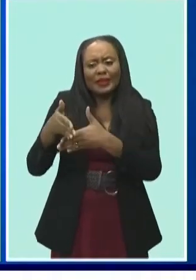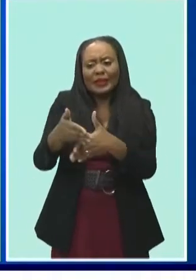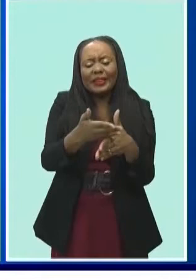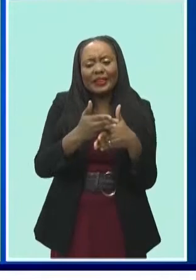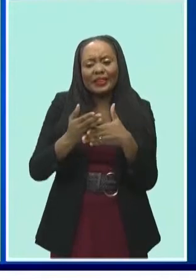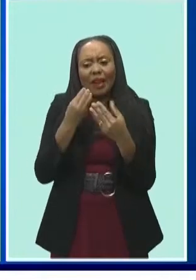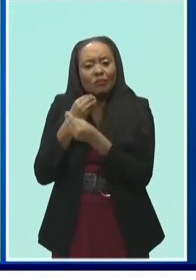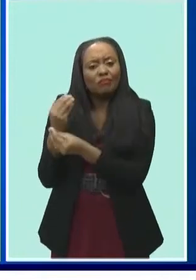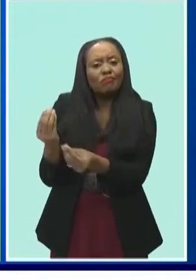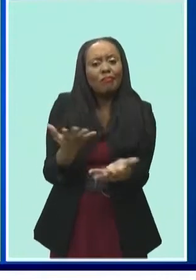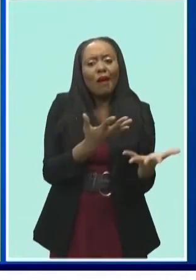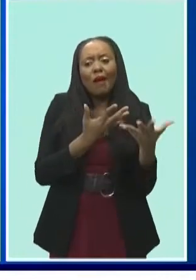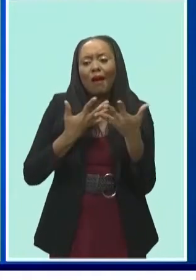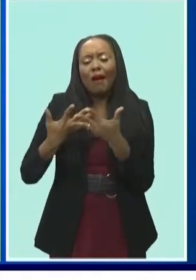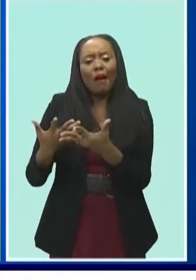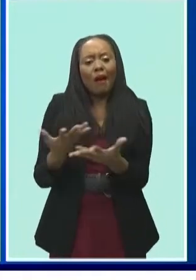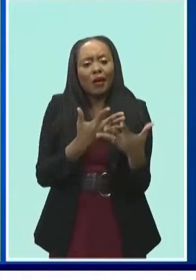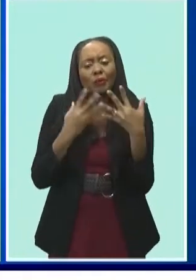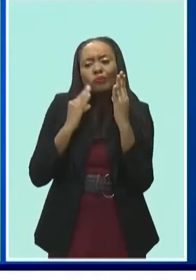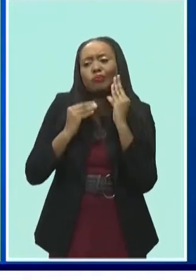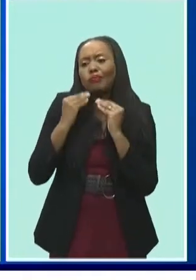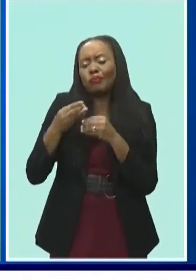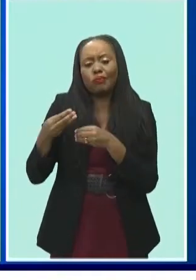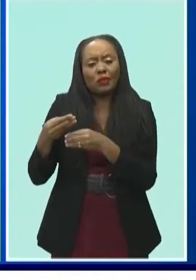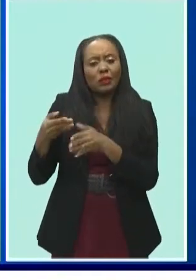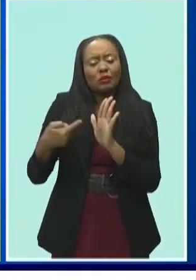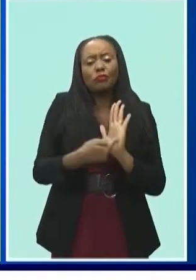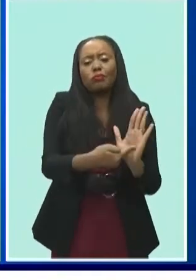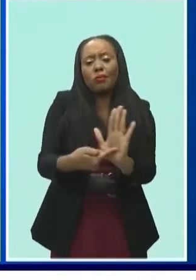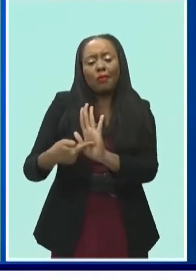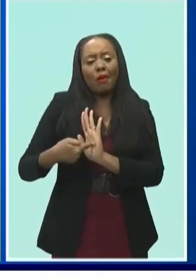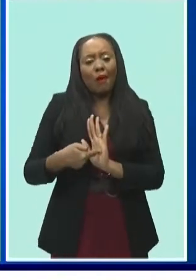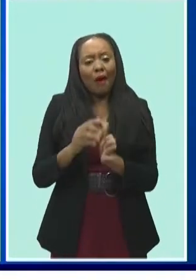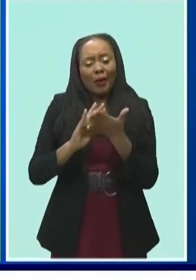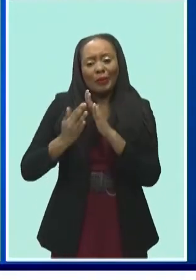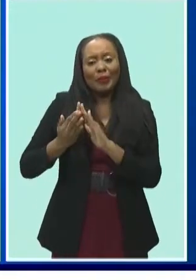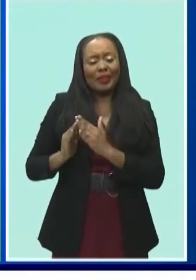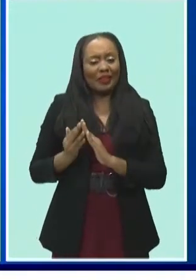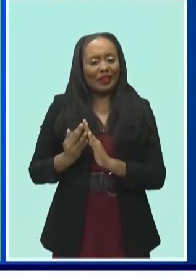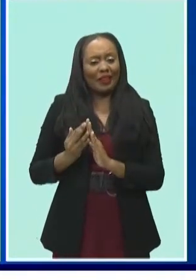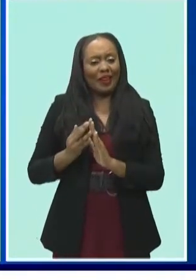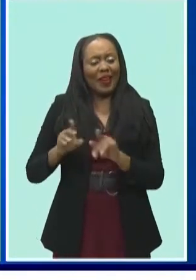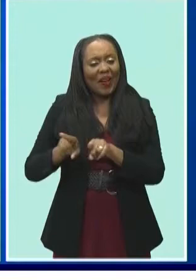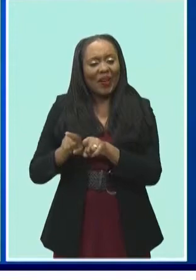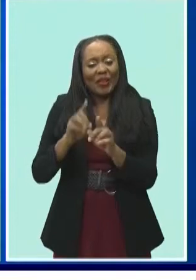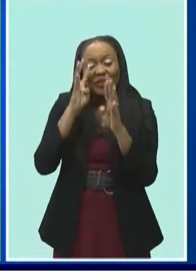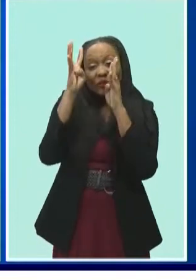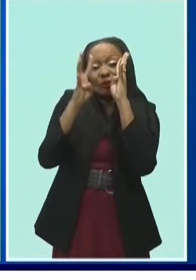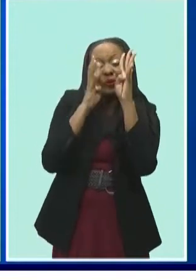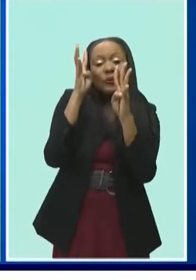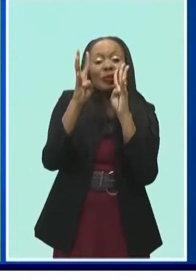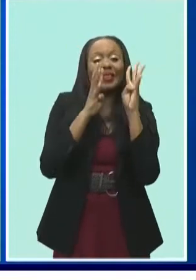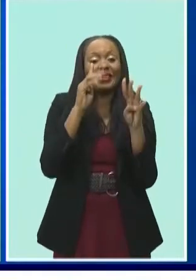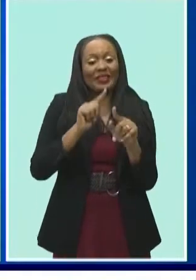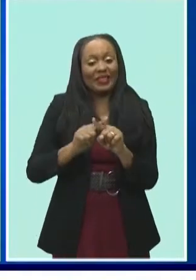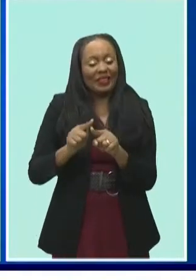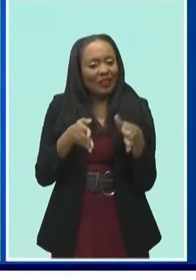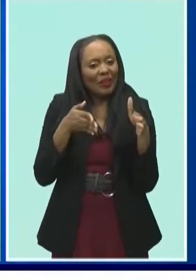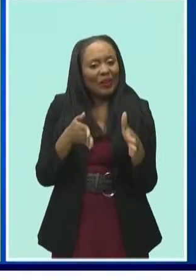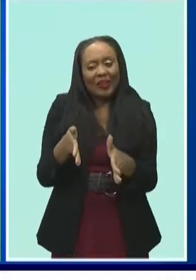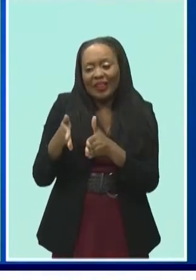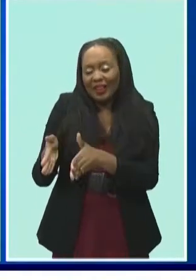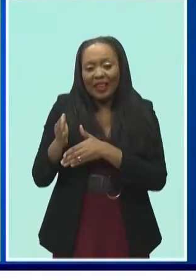their community in a big way, while at the same time creating that avenue for